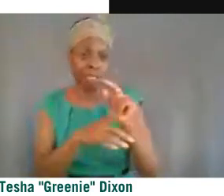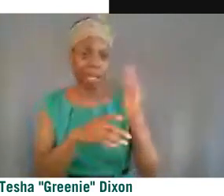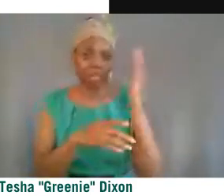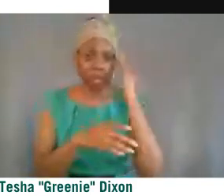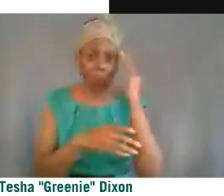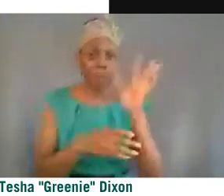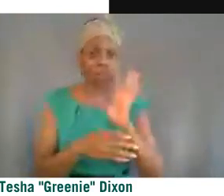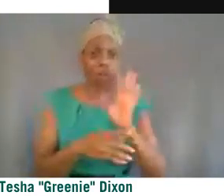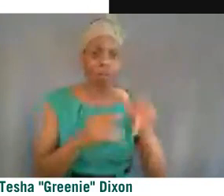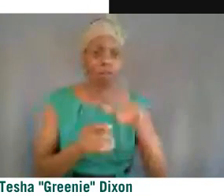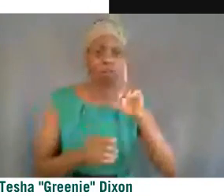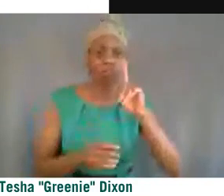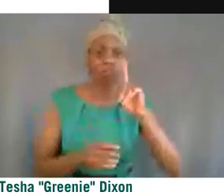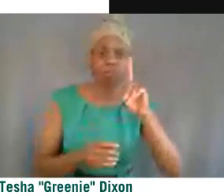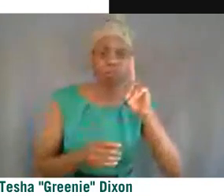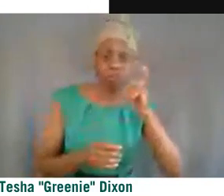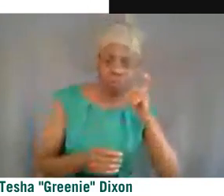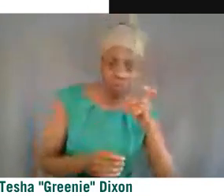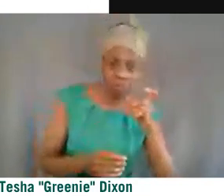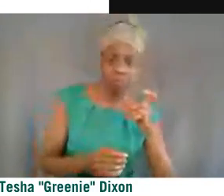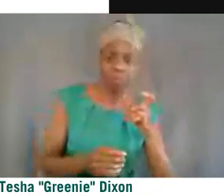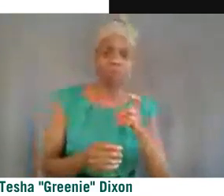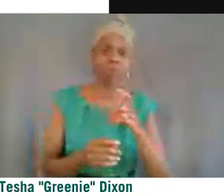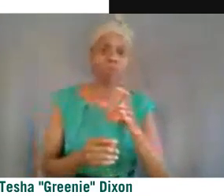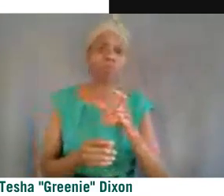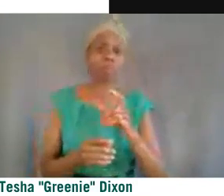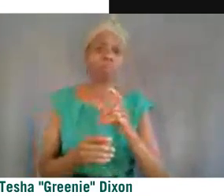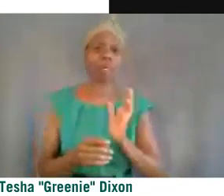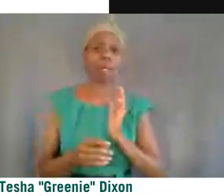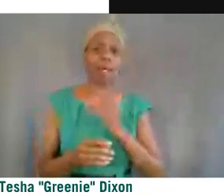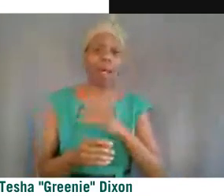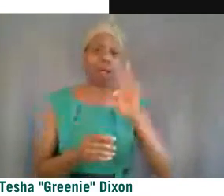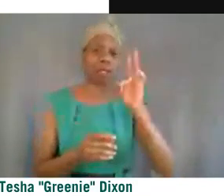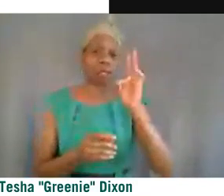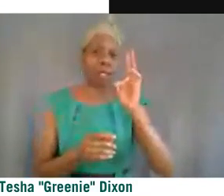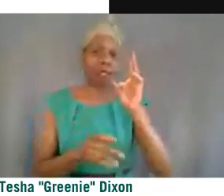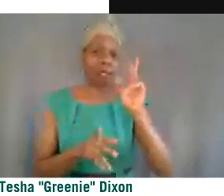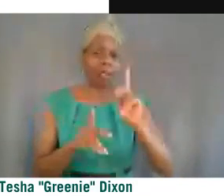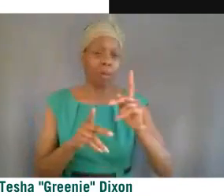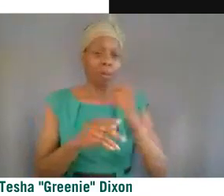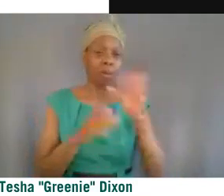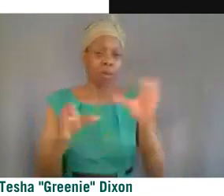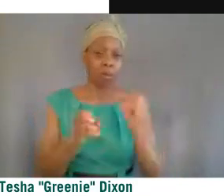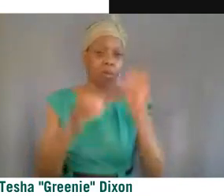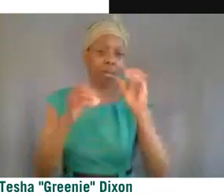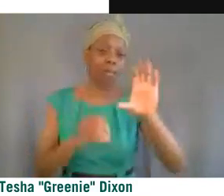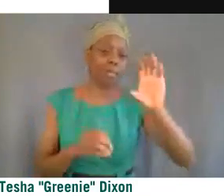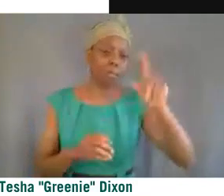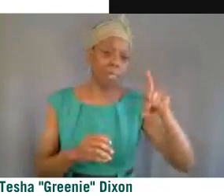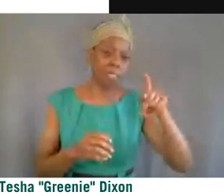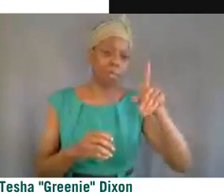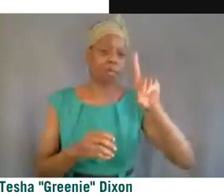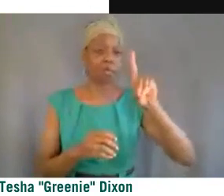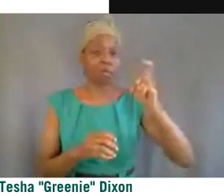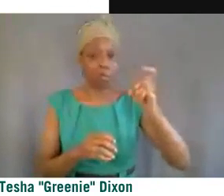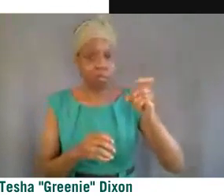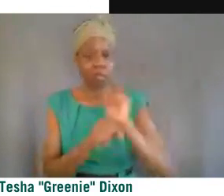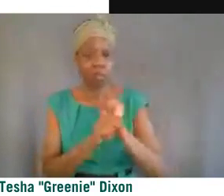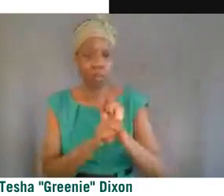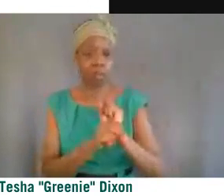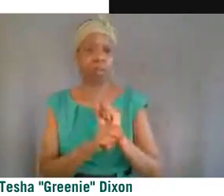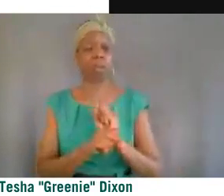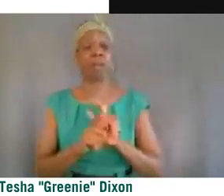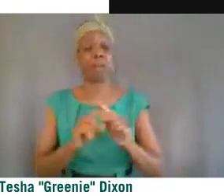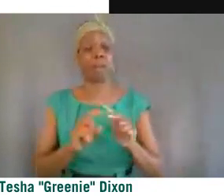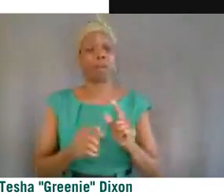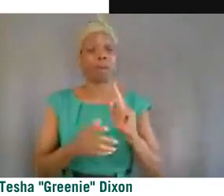palsy diagnosis in our group at Nationwide Children's, the 7 of us. We also do a lot of cerebral palsy diagnostic work too. But